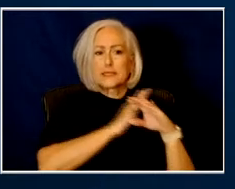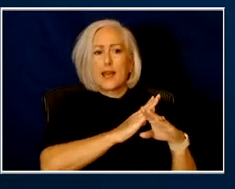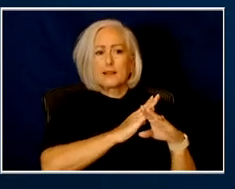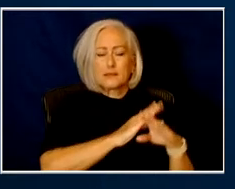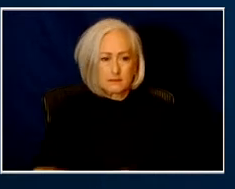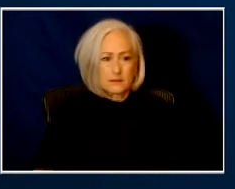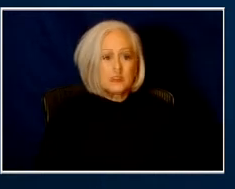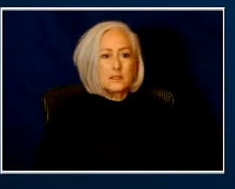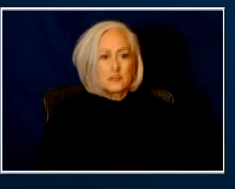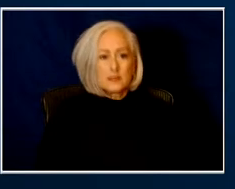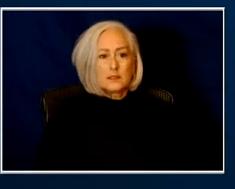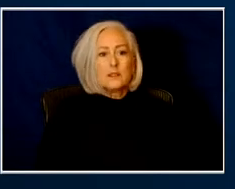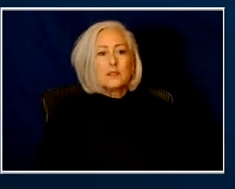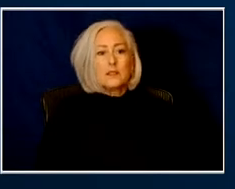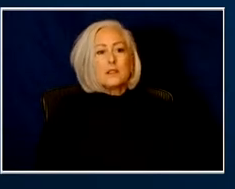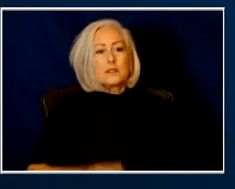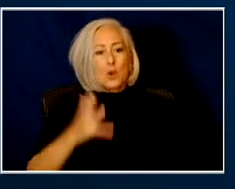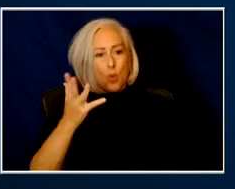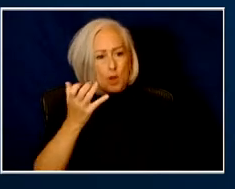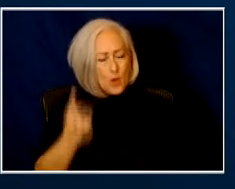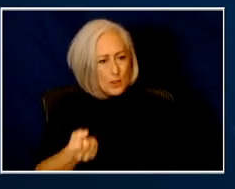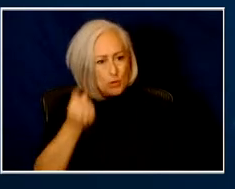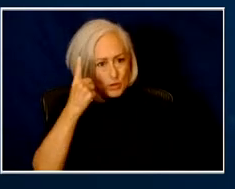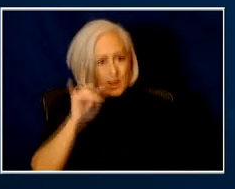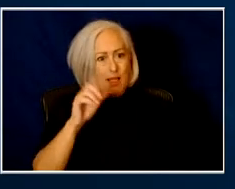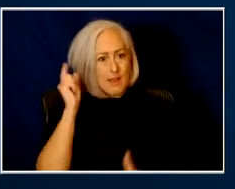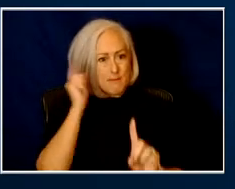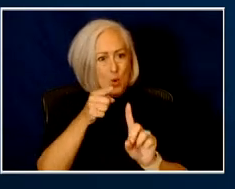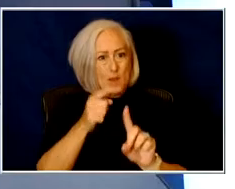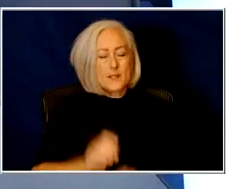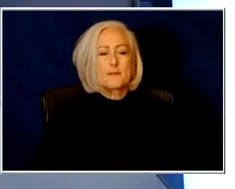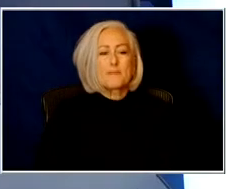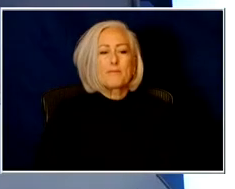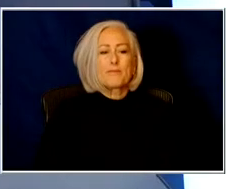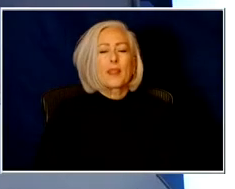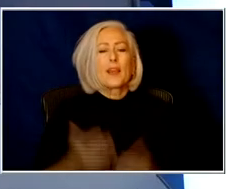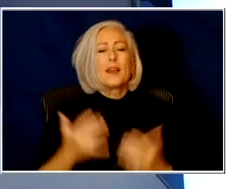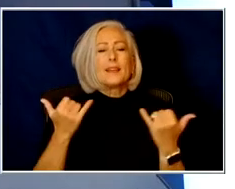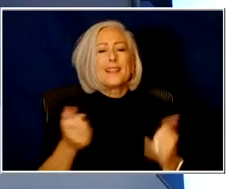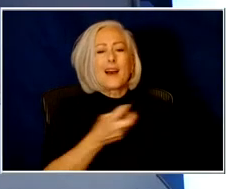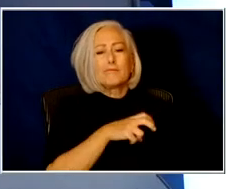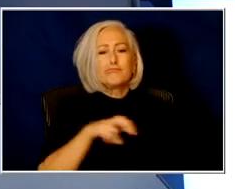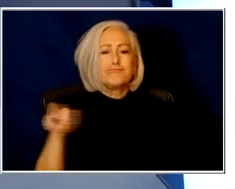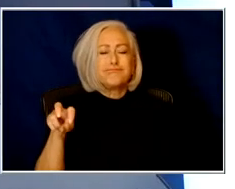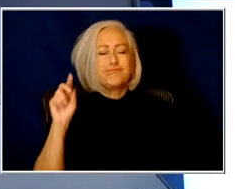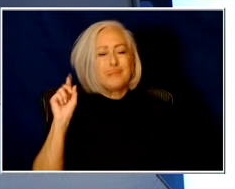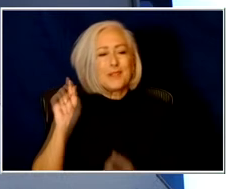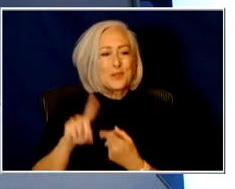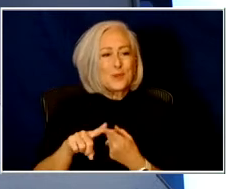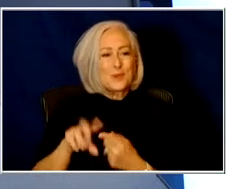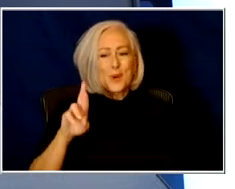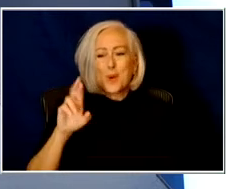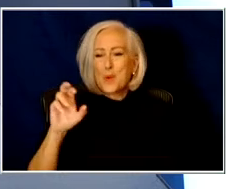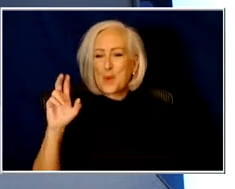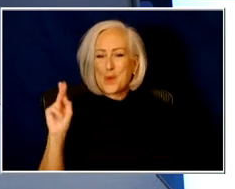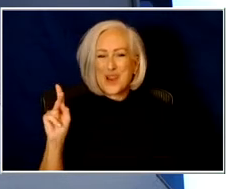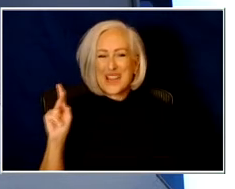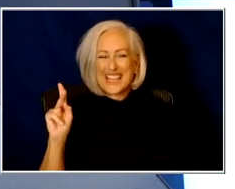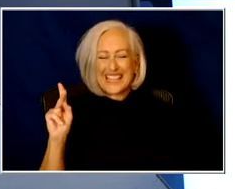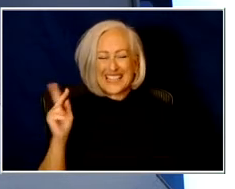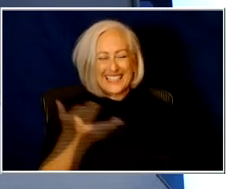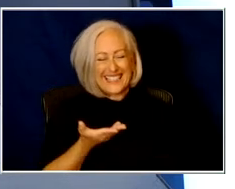and we want to hammer home those points so kind of switching now just to uh to Rick Our Guest here